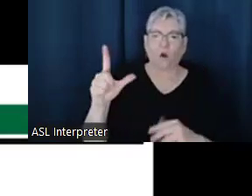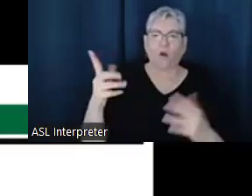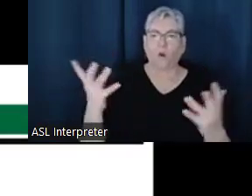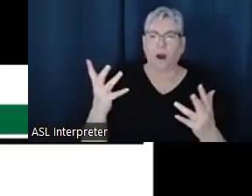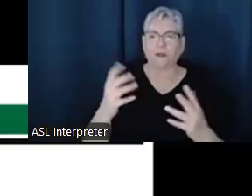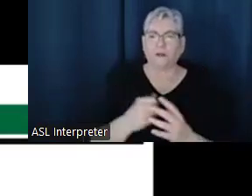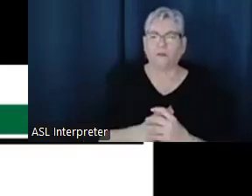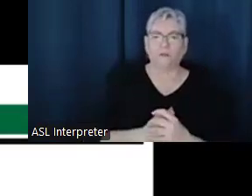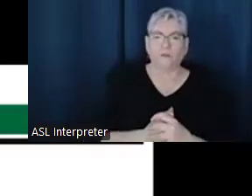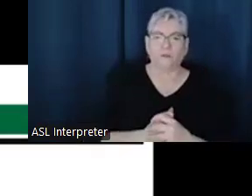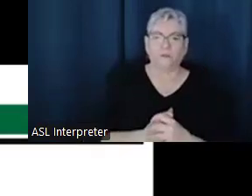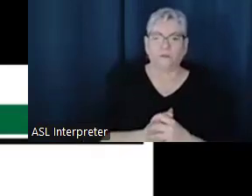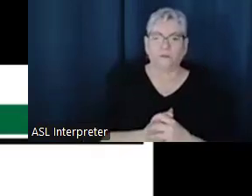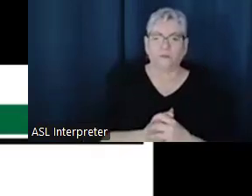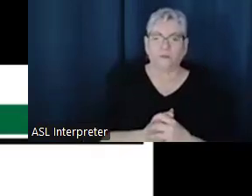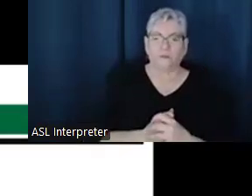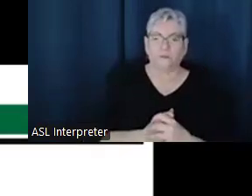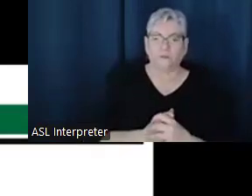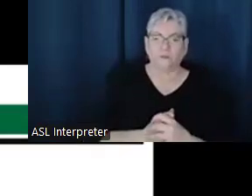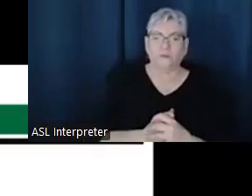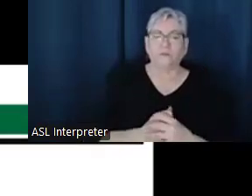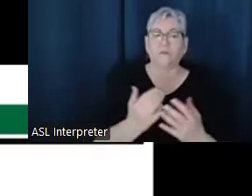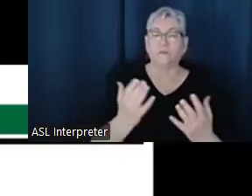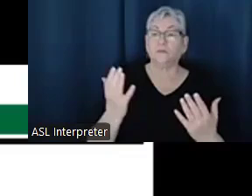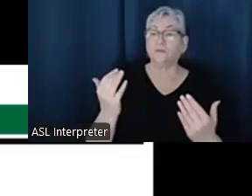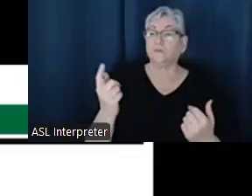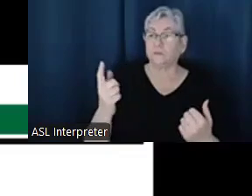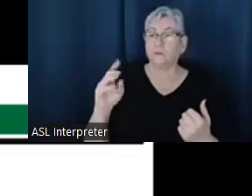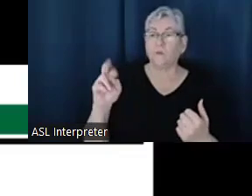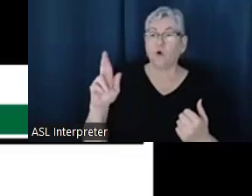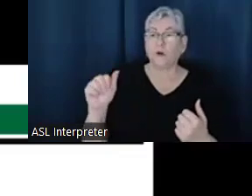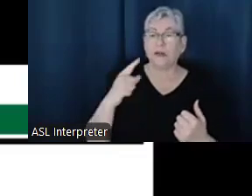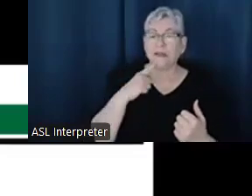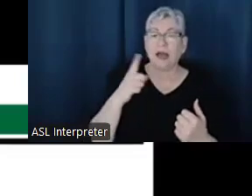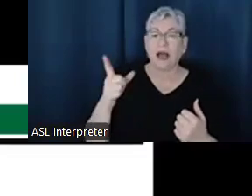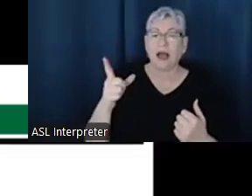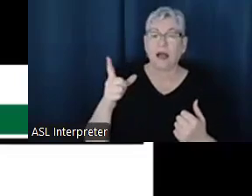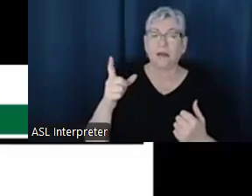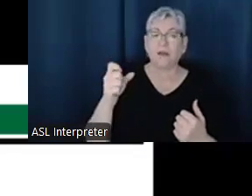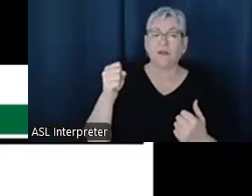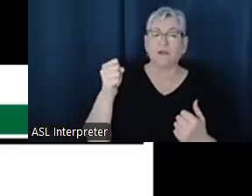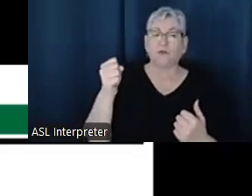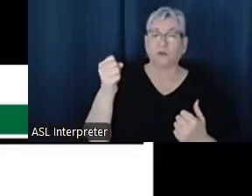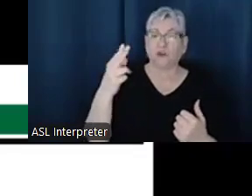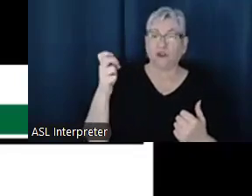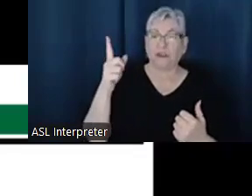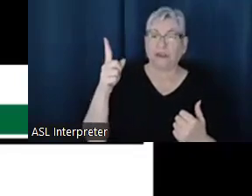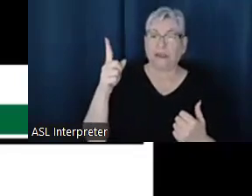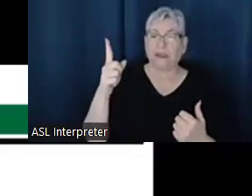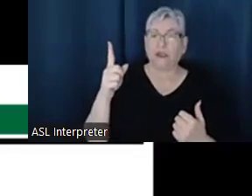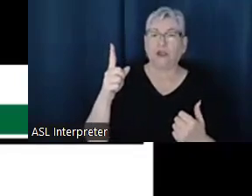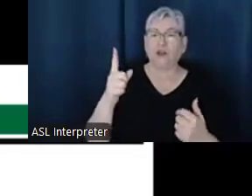Whether Okay. that's already, go ahead. Okay, Kim says that she is the transition coordinator